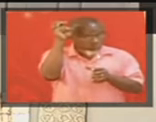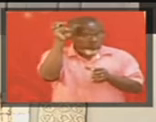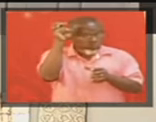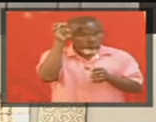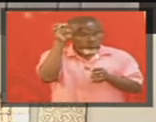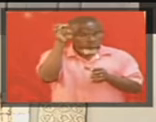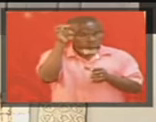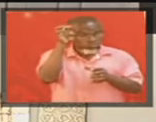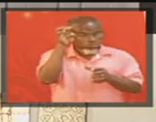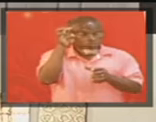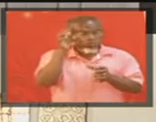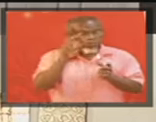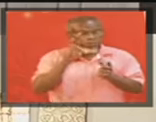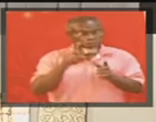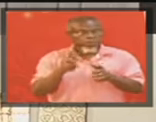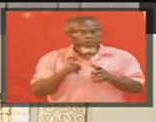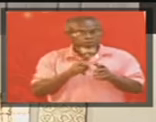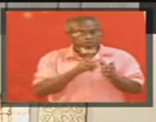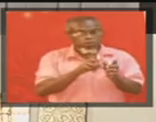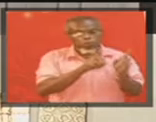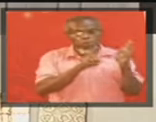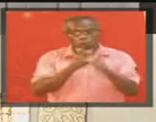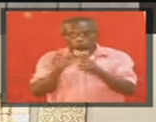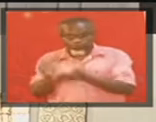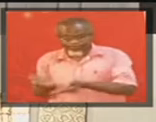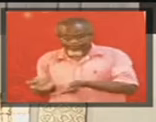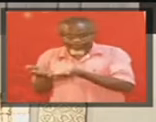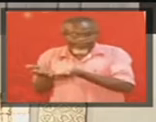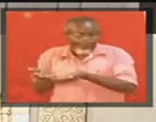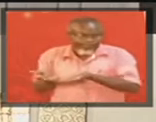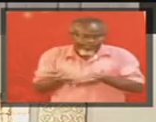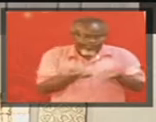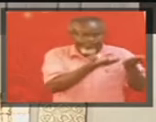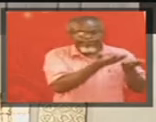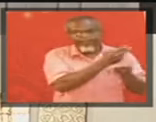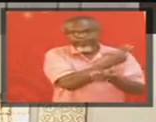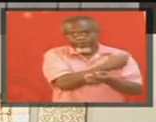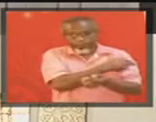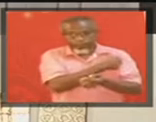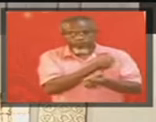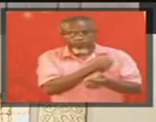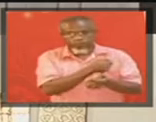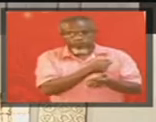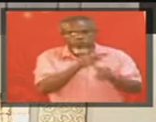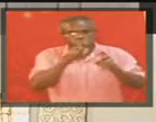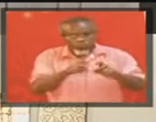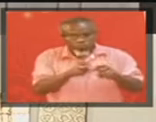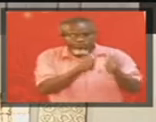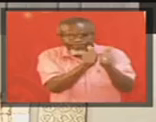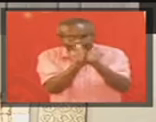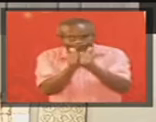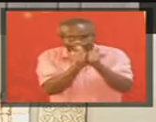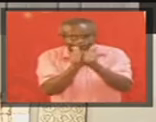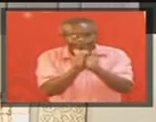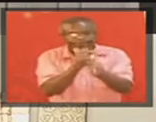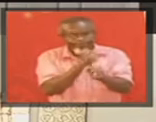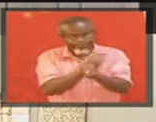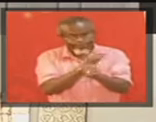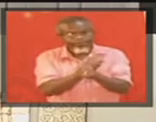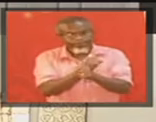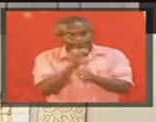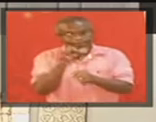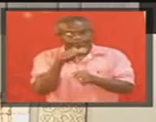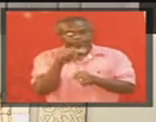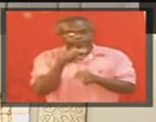from home to hospital. And that process is one that involves collaboration between the team in the community and the team in the